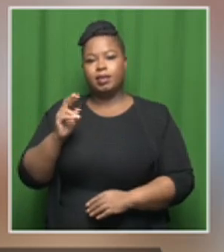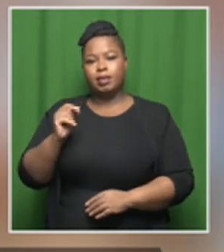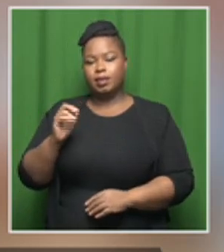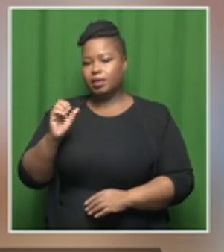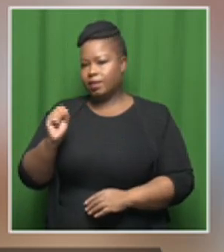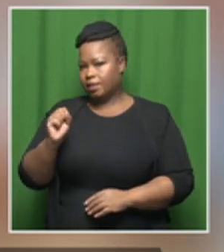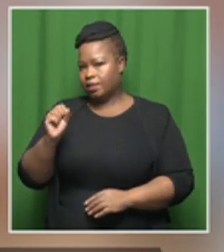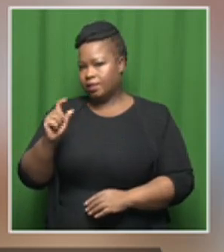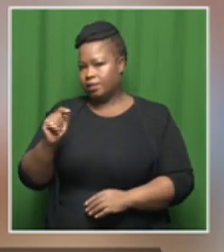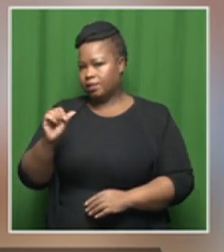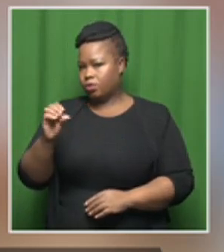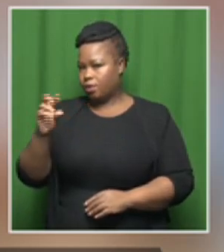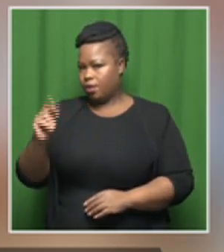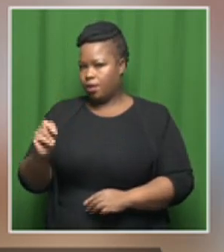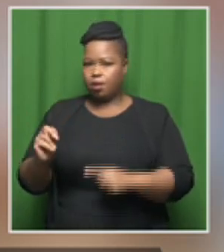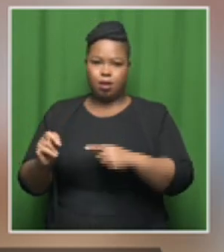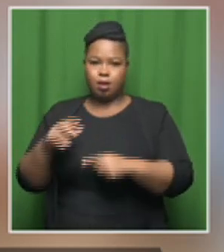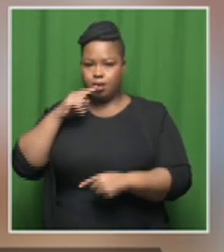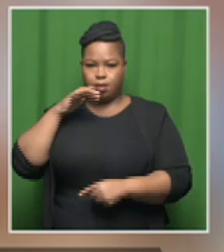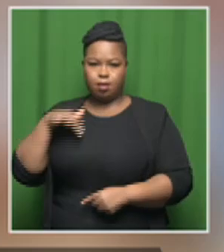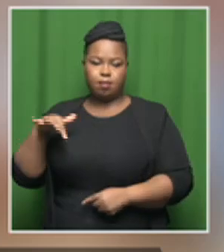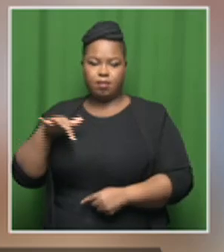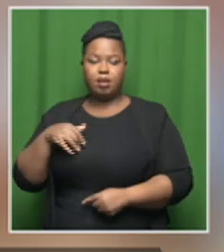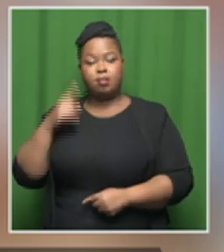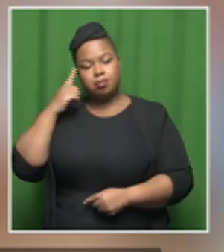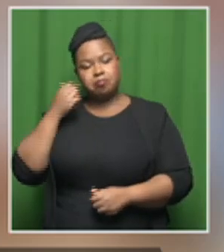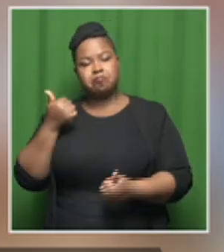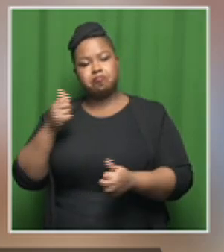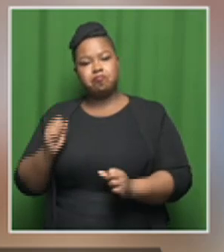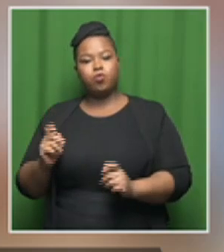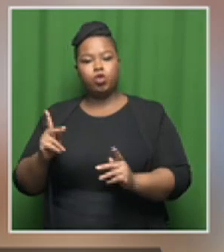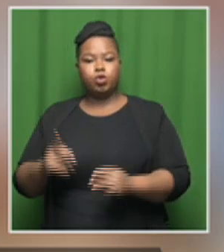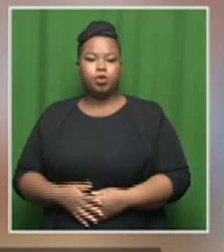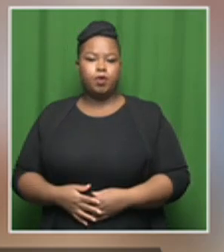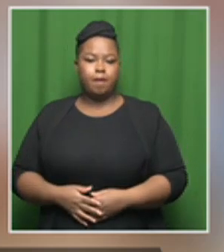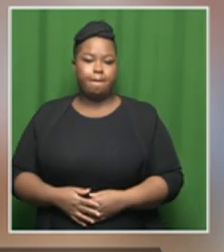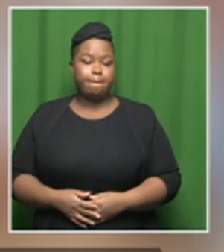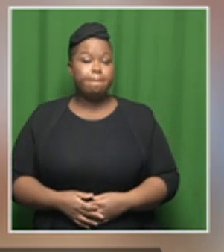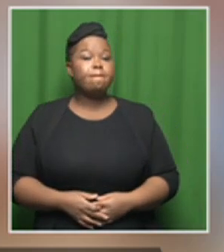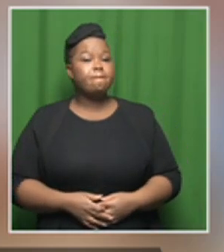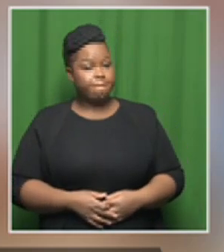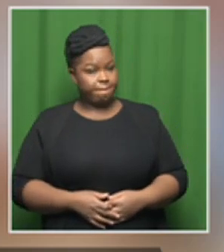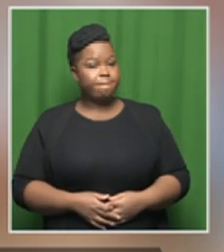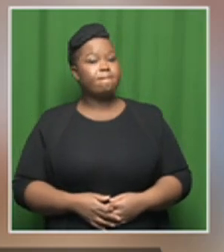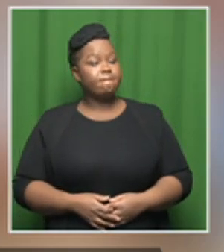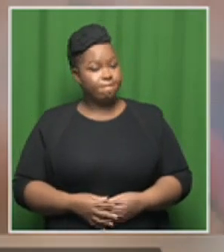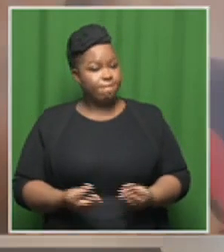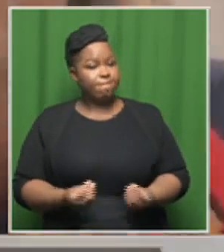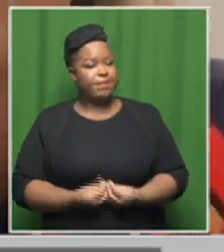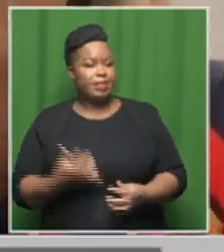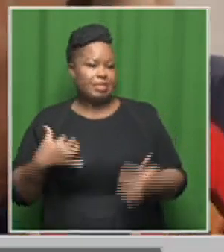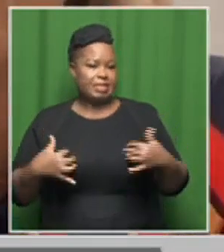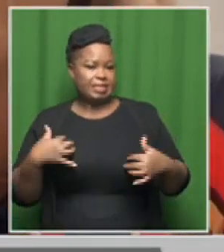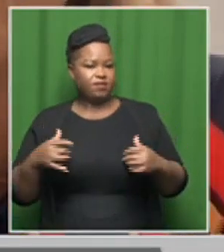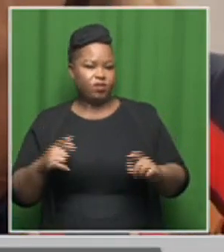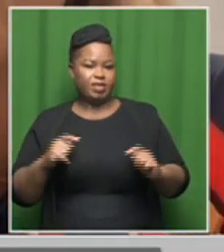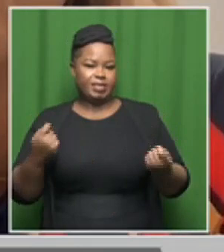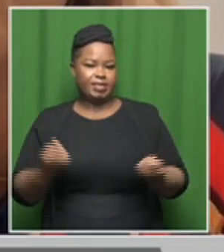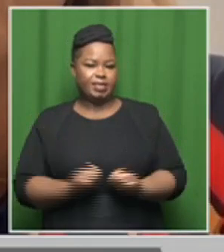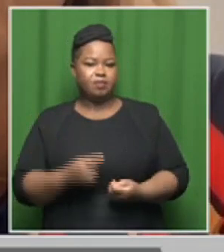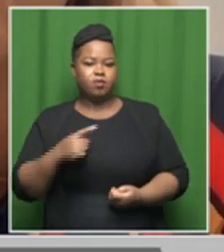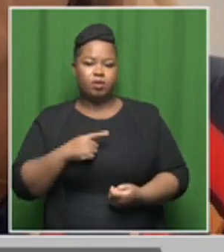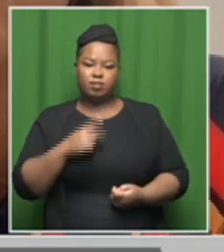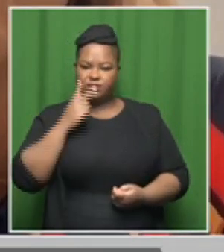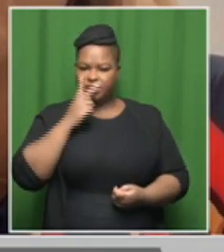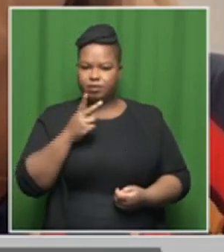massive opportunity for her and the rest of the team. And it really is something exciting for her and the rest of the team to look forward to.